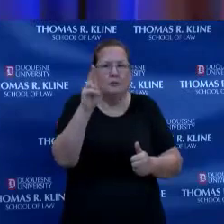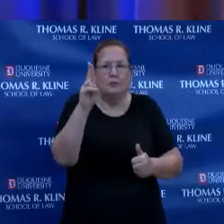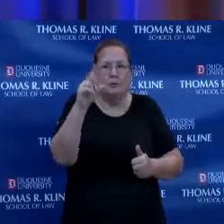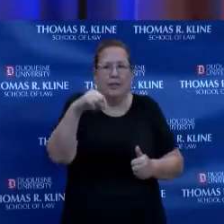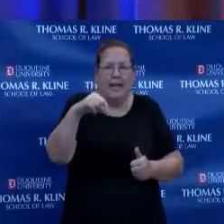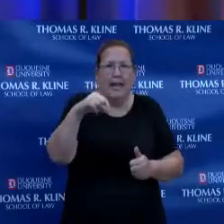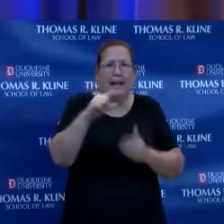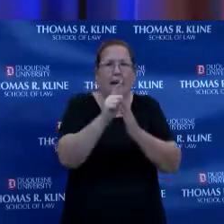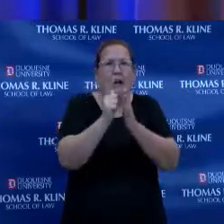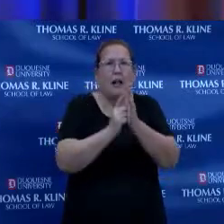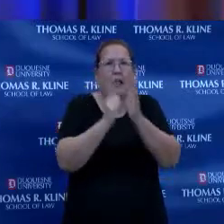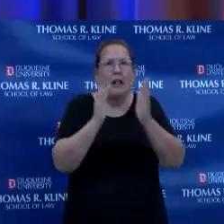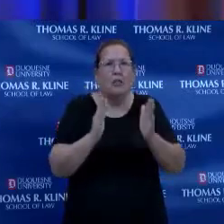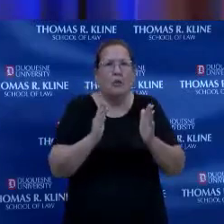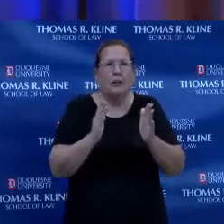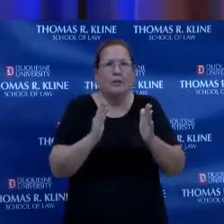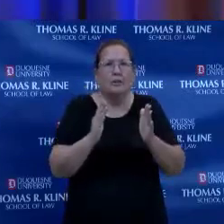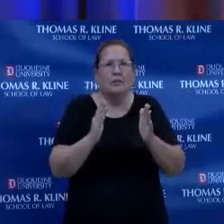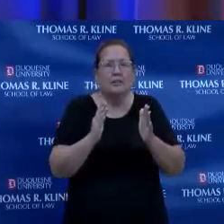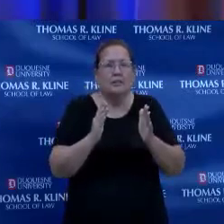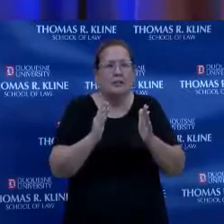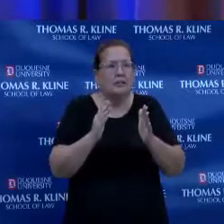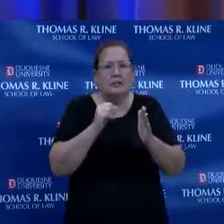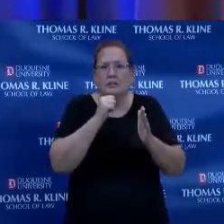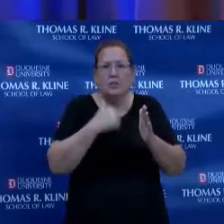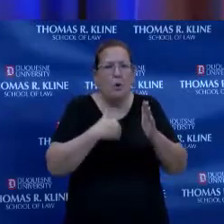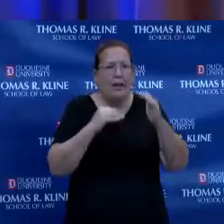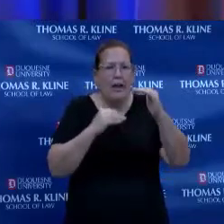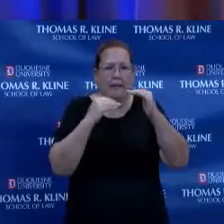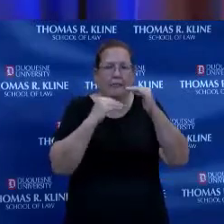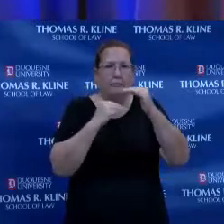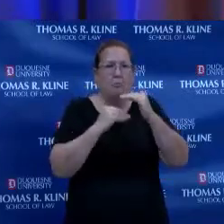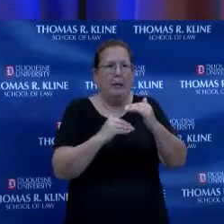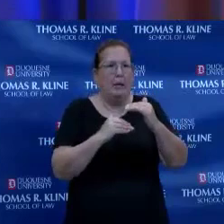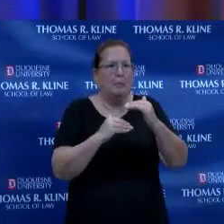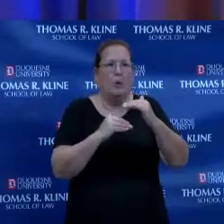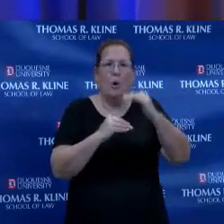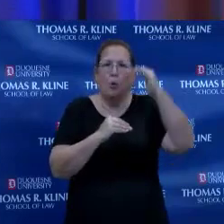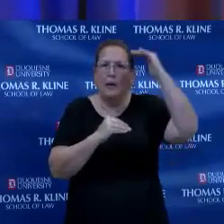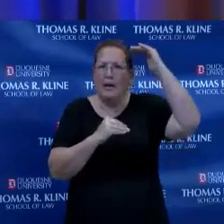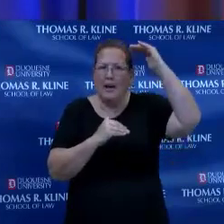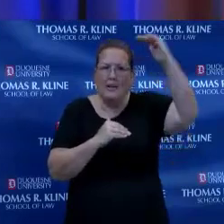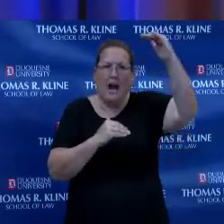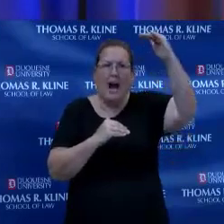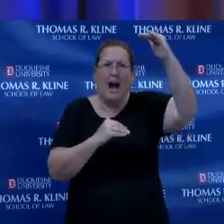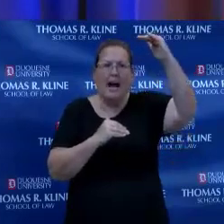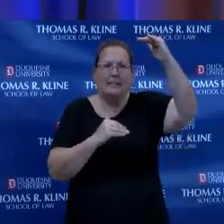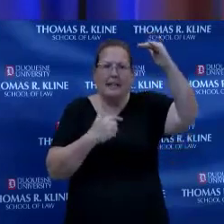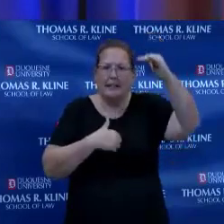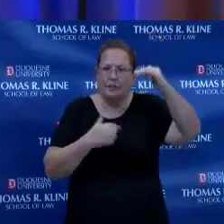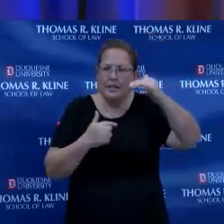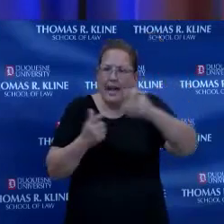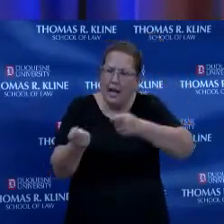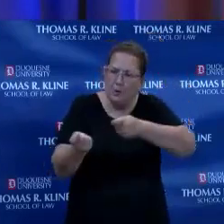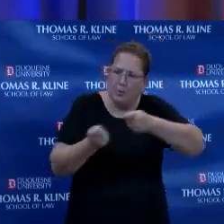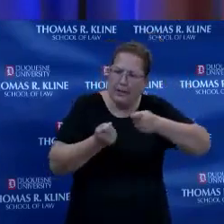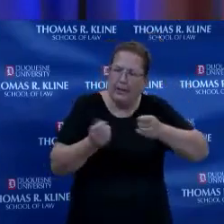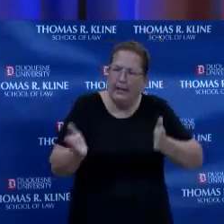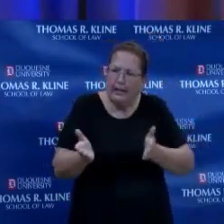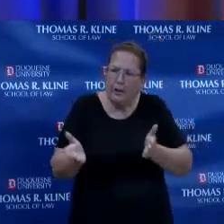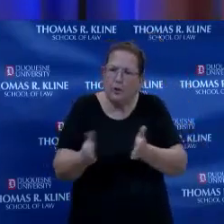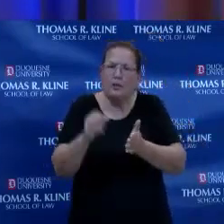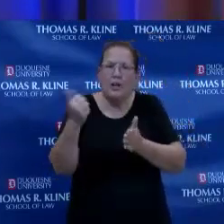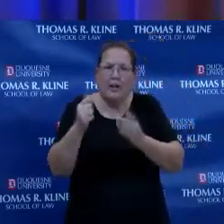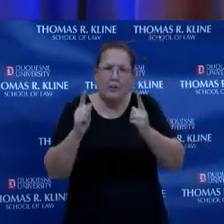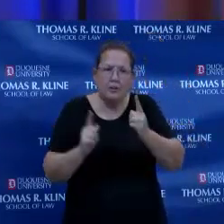just aim to meet the minimum standards of professional conduct. We set the high standard and we raise others to meet those high standards